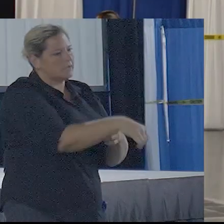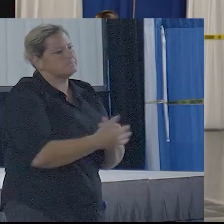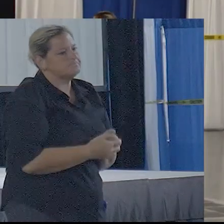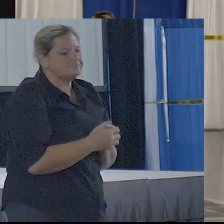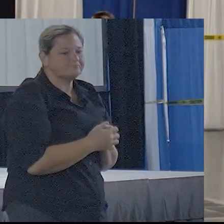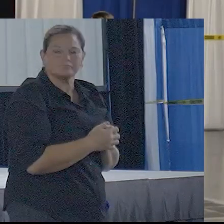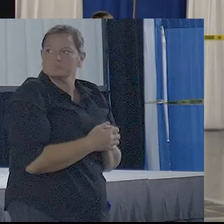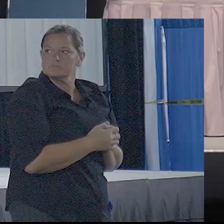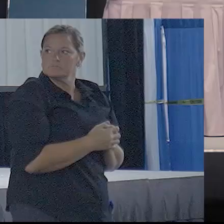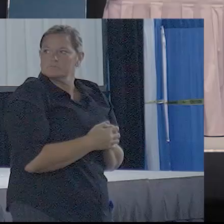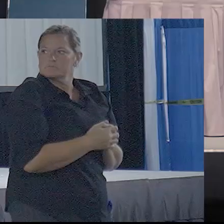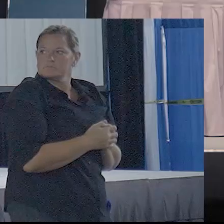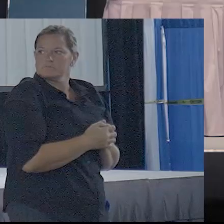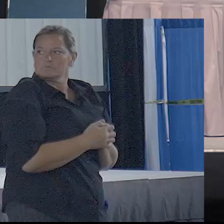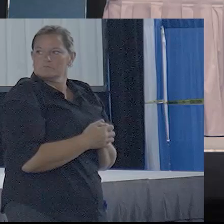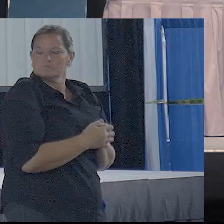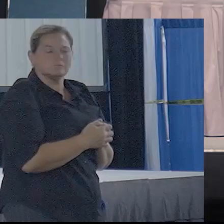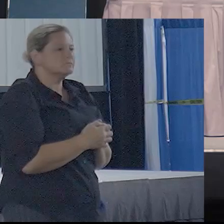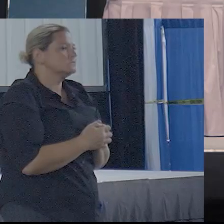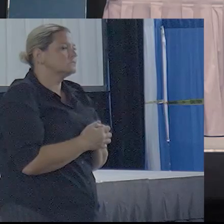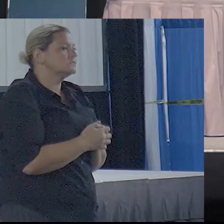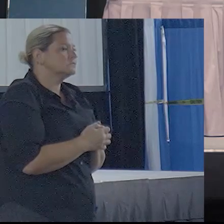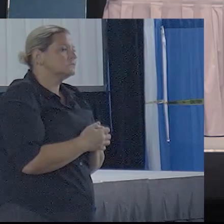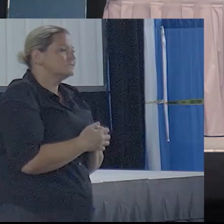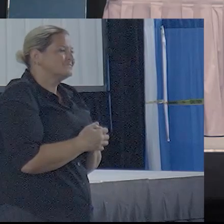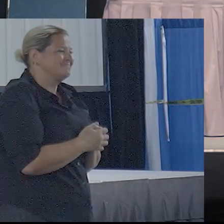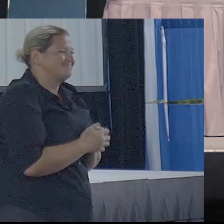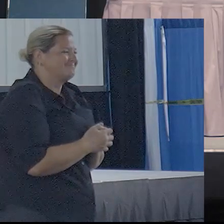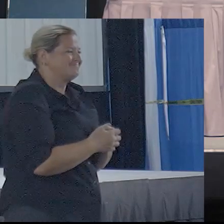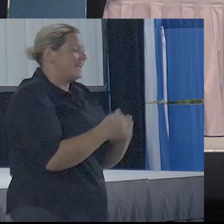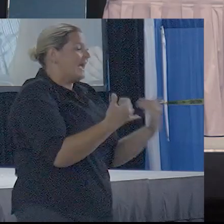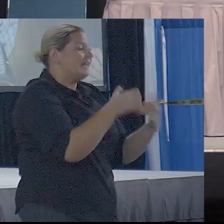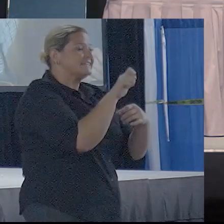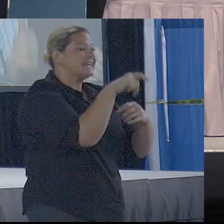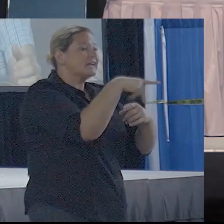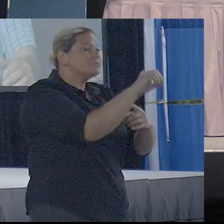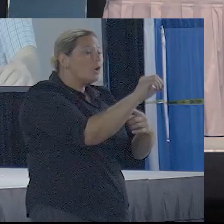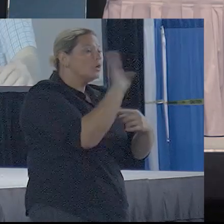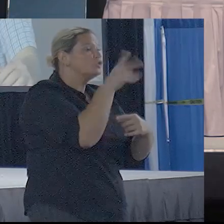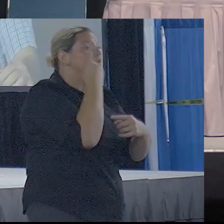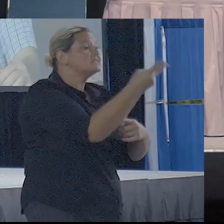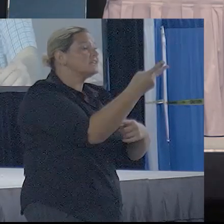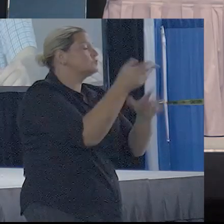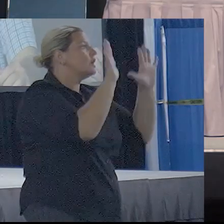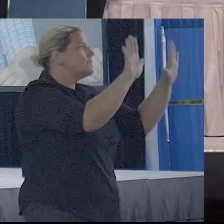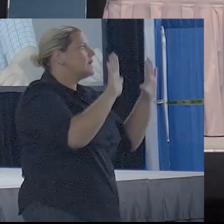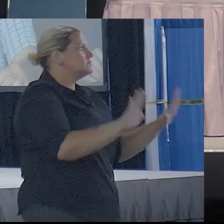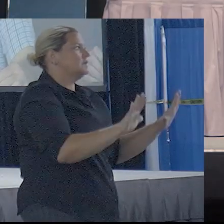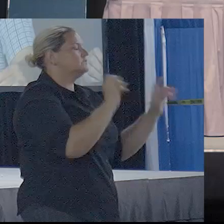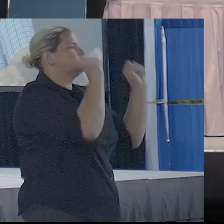Go for it, Ron. At this expo, you're going to see a lot of amazing equipment and gear out there,